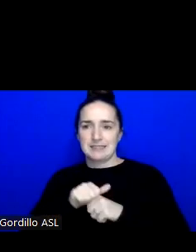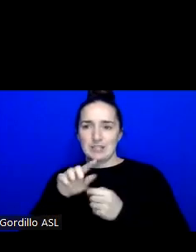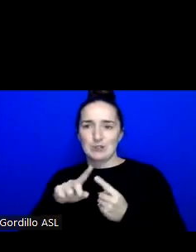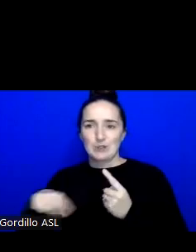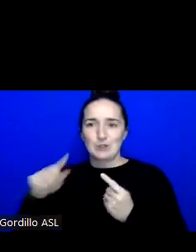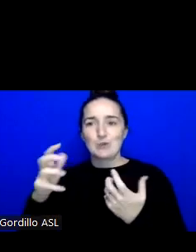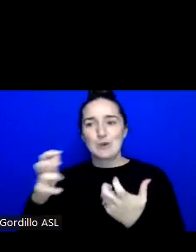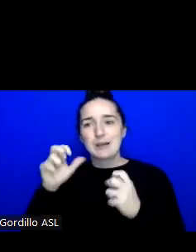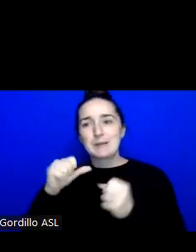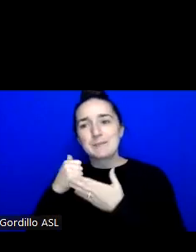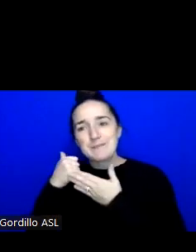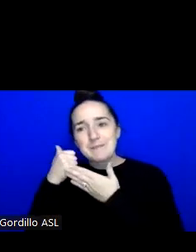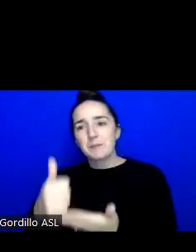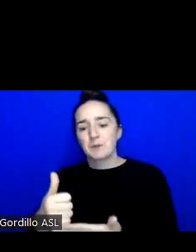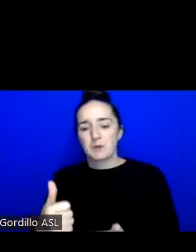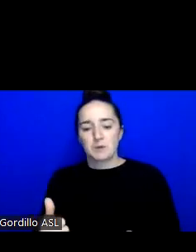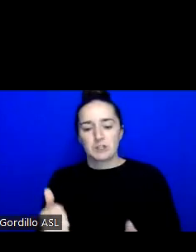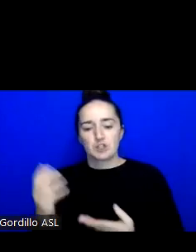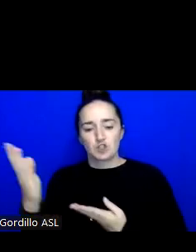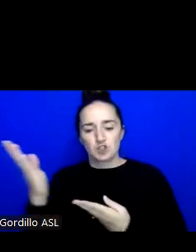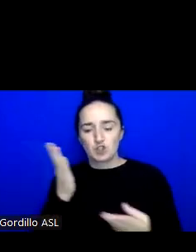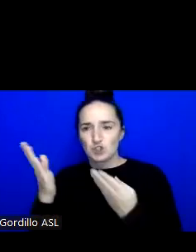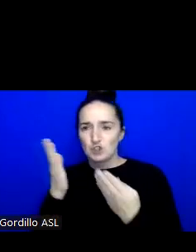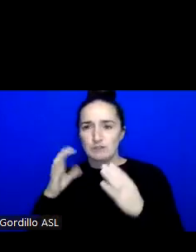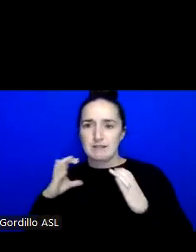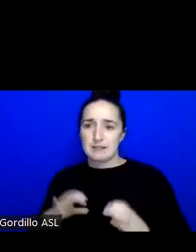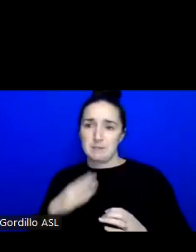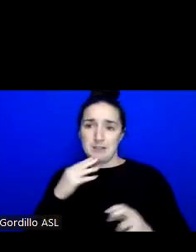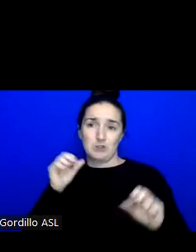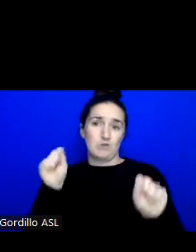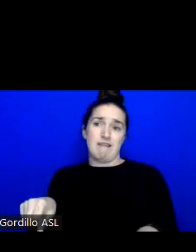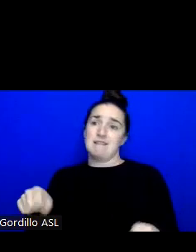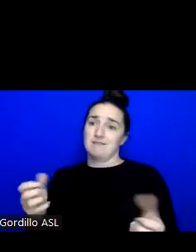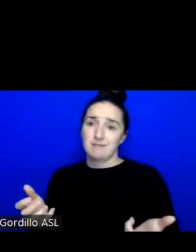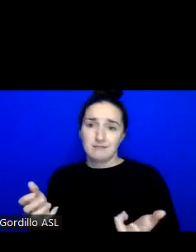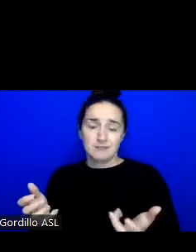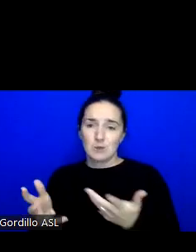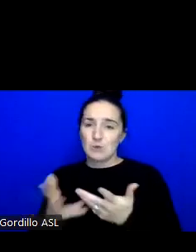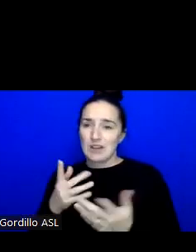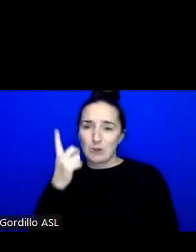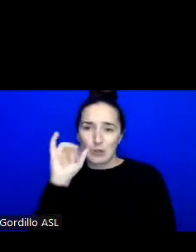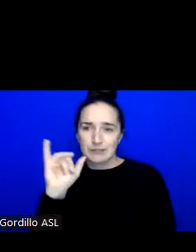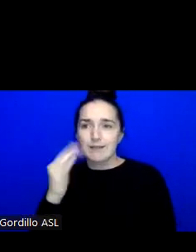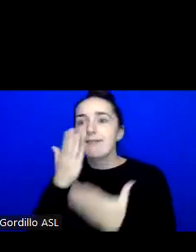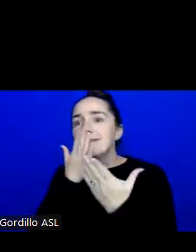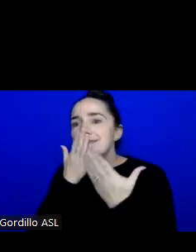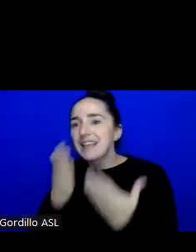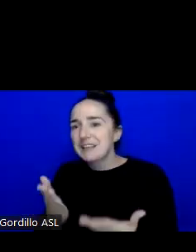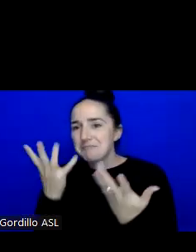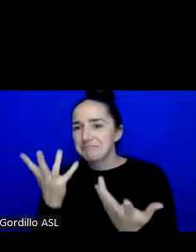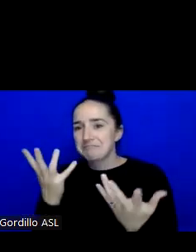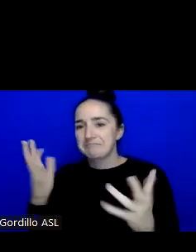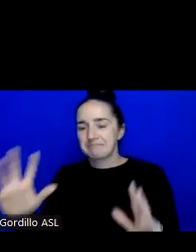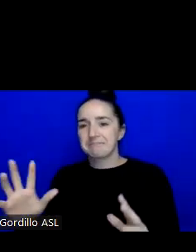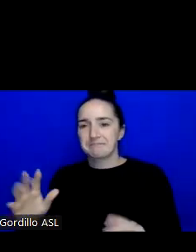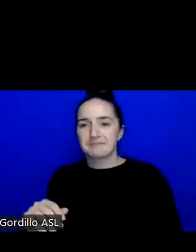able to help you guys be able to serve your customers the best they possibly can and whatever that looks like. Thank you.